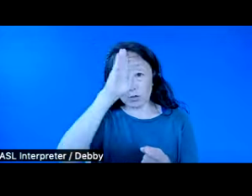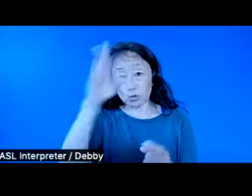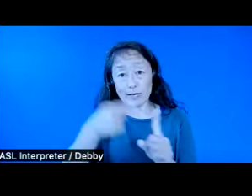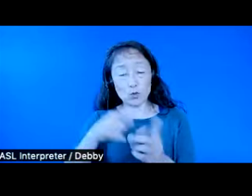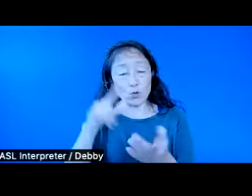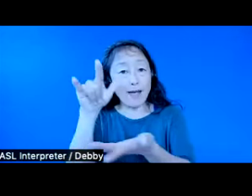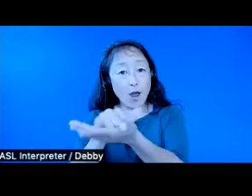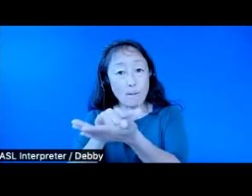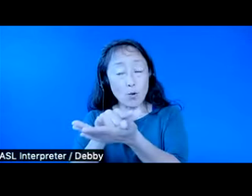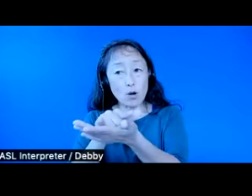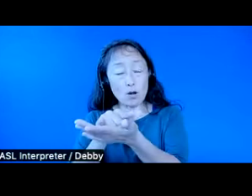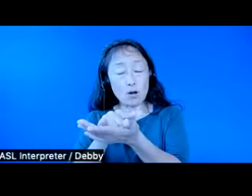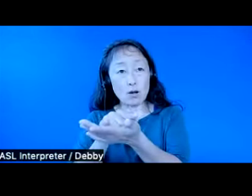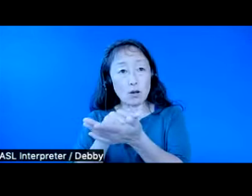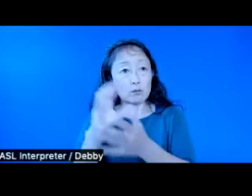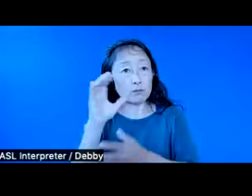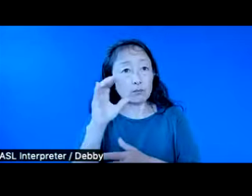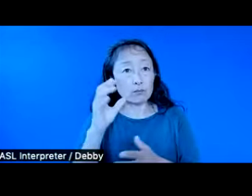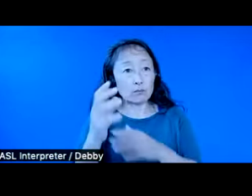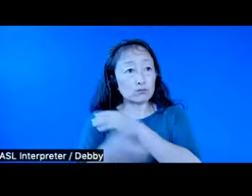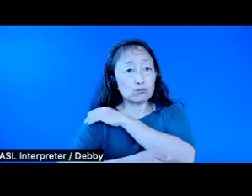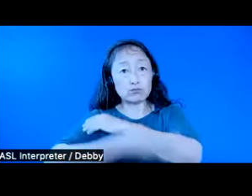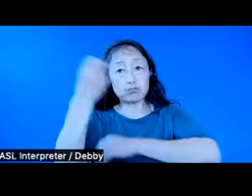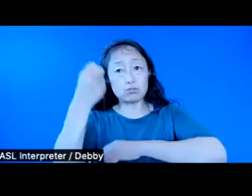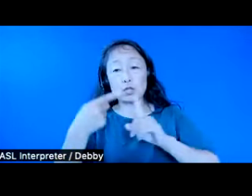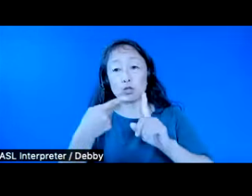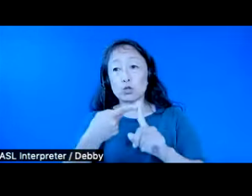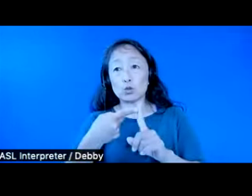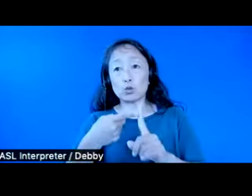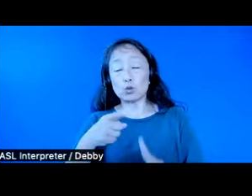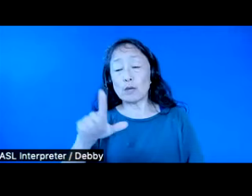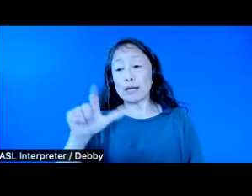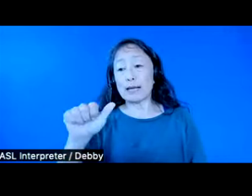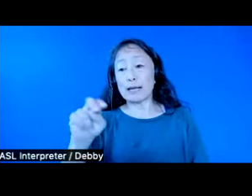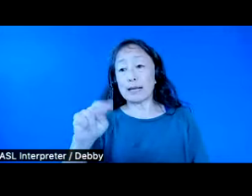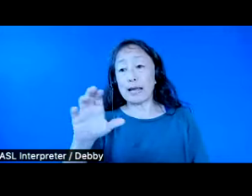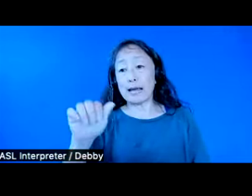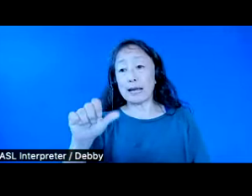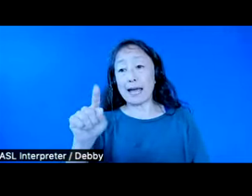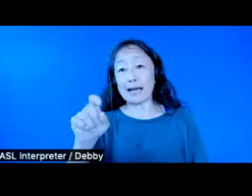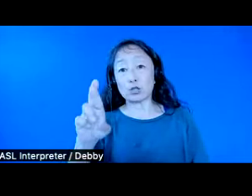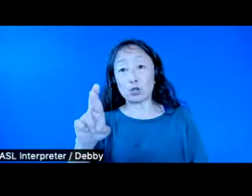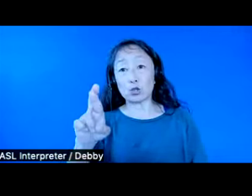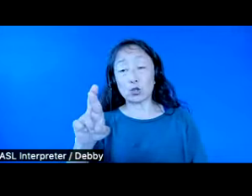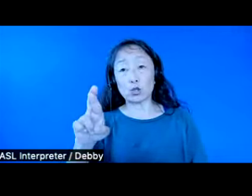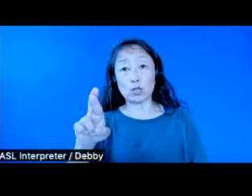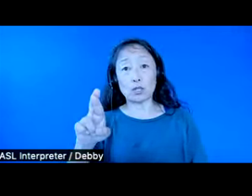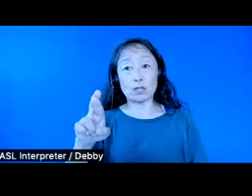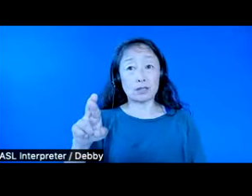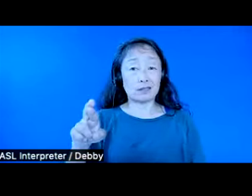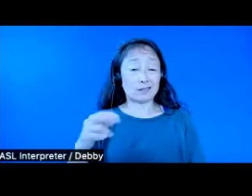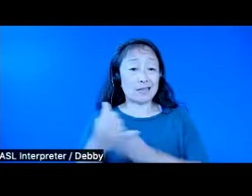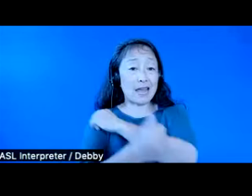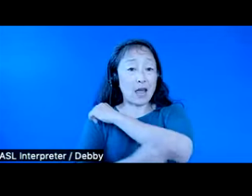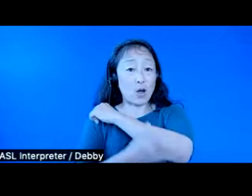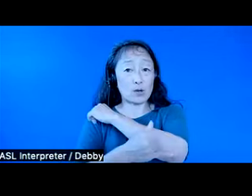were taken out of Canada to Lancaster County, Pennsylvania, which is 60 minutes from my home, where I sit right